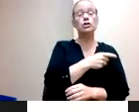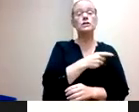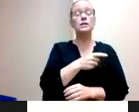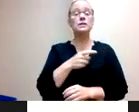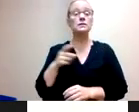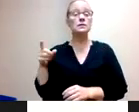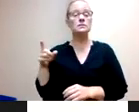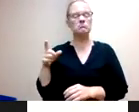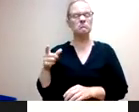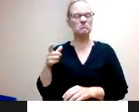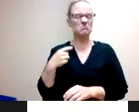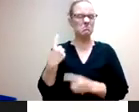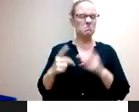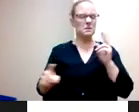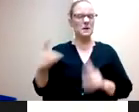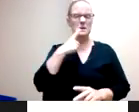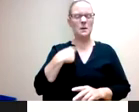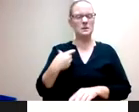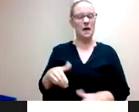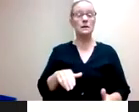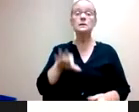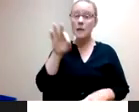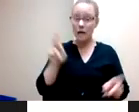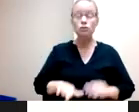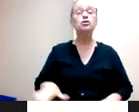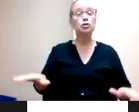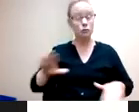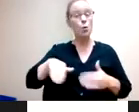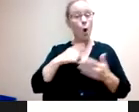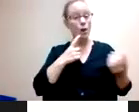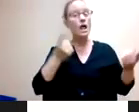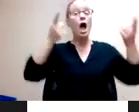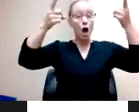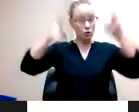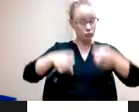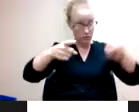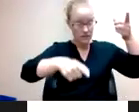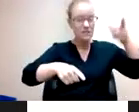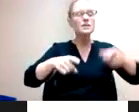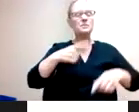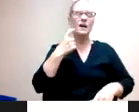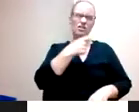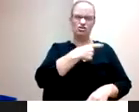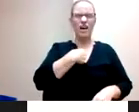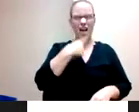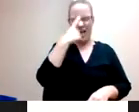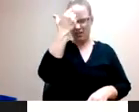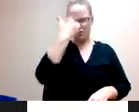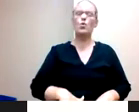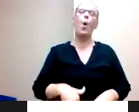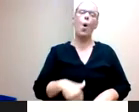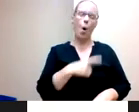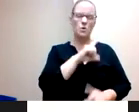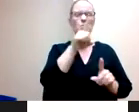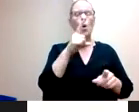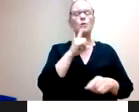reportedly deceased. And the 9 children actually all came to agreement. She had a large stroke to go to Comfort. And about 3 days into